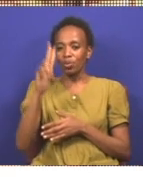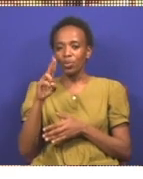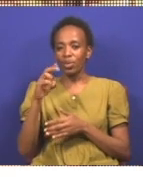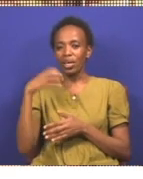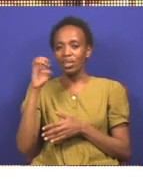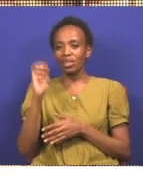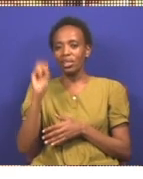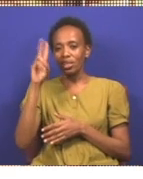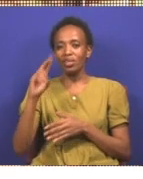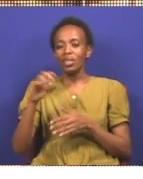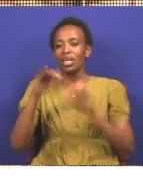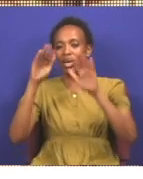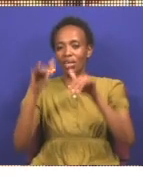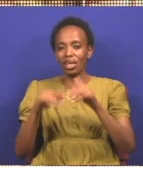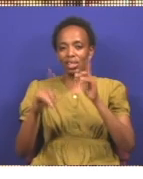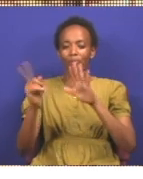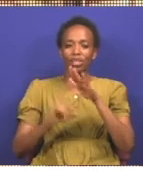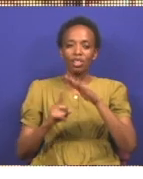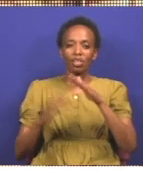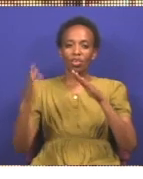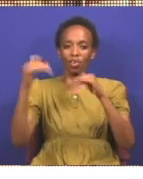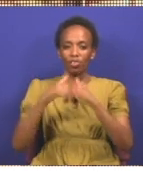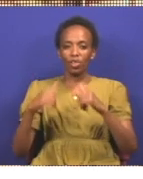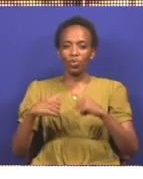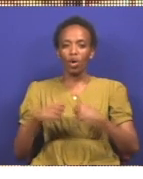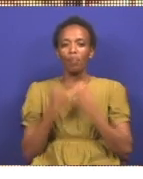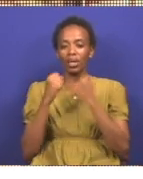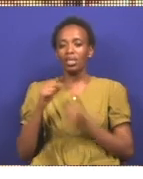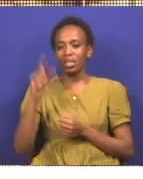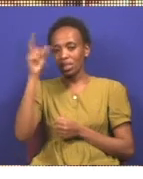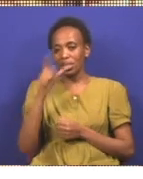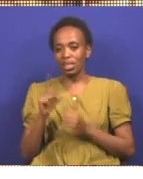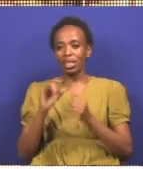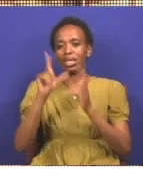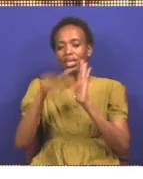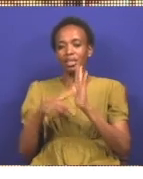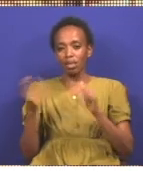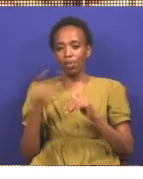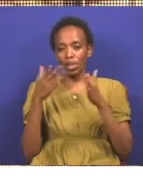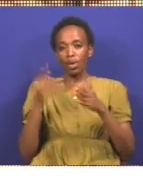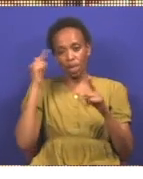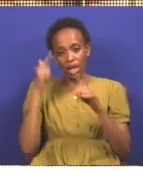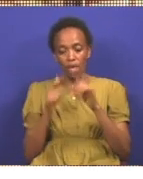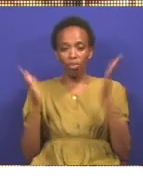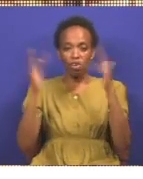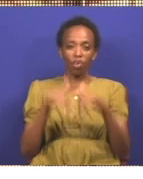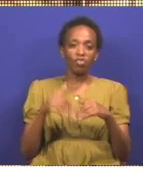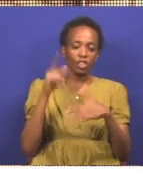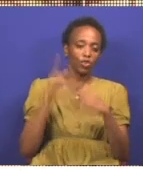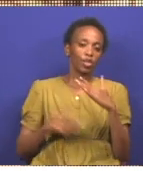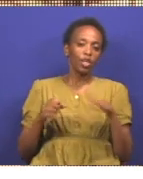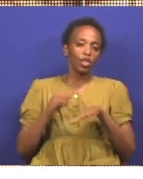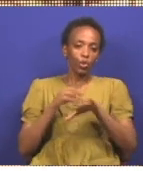Agriculture Ministerial Conference to be held in Rome in Italy later this month. The main aim of the conference is to